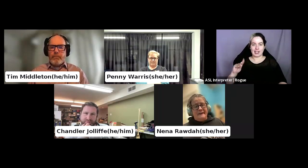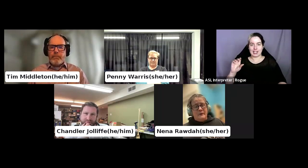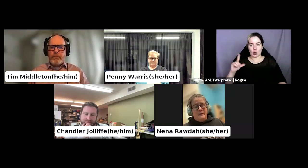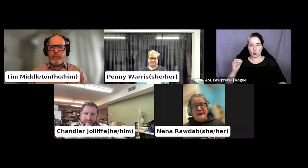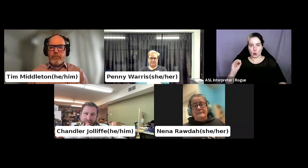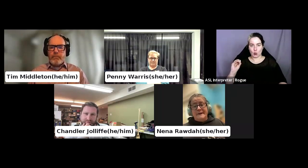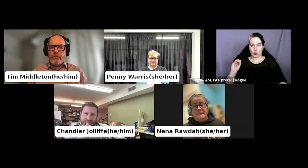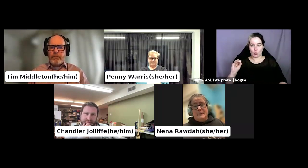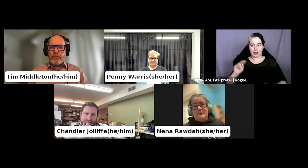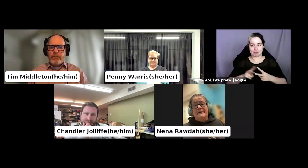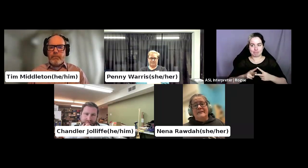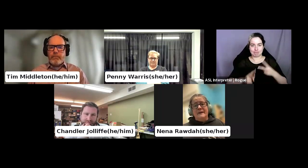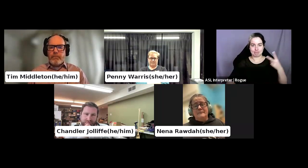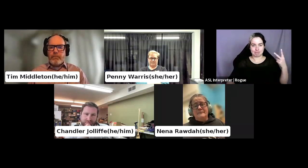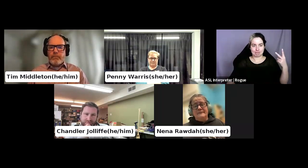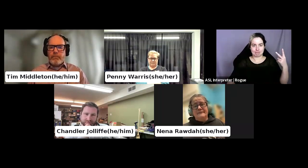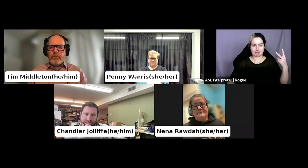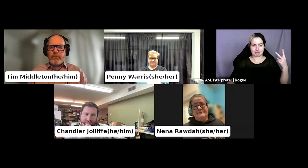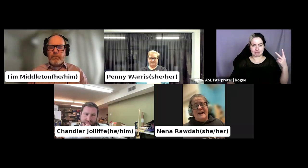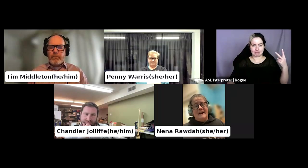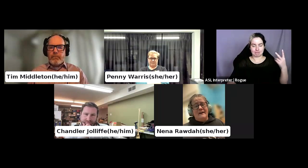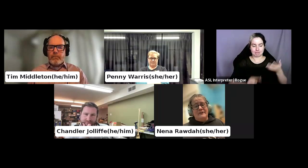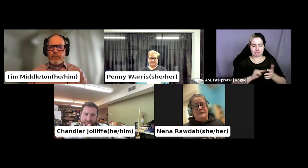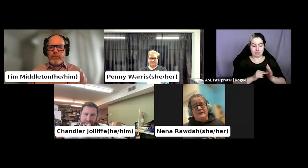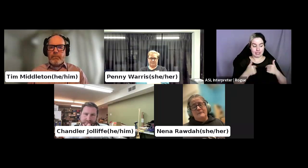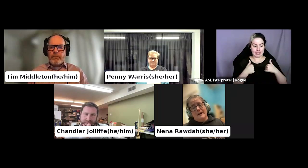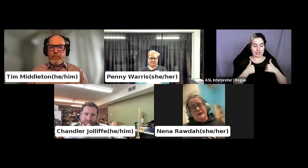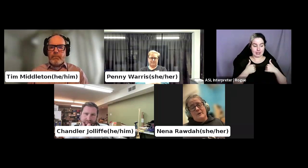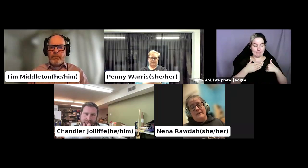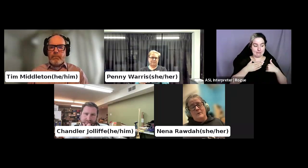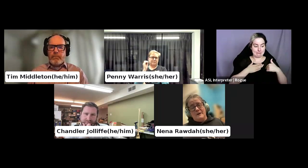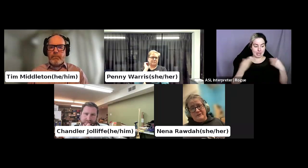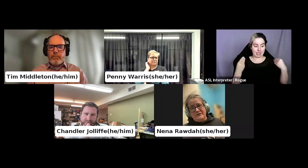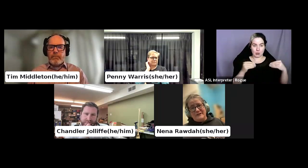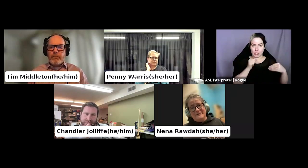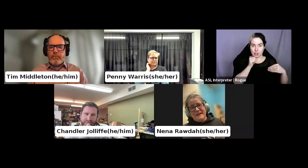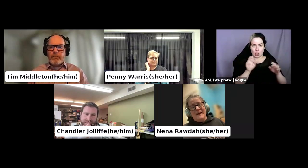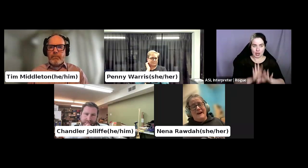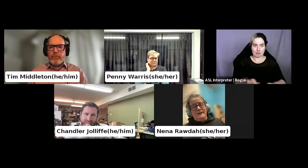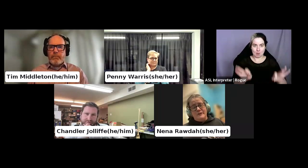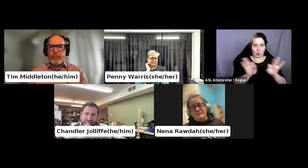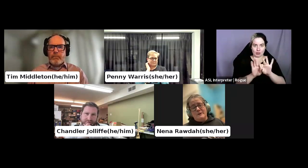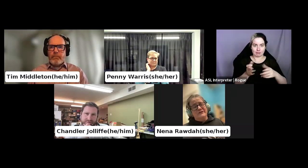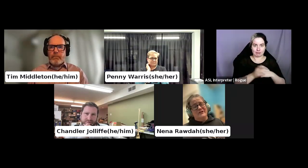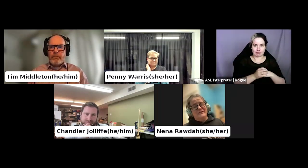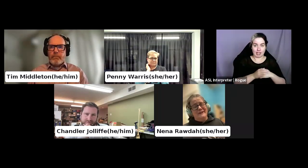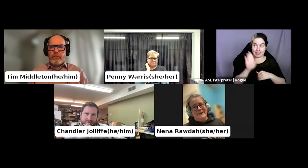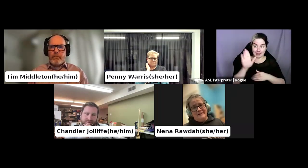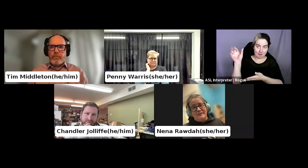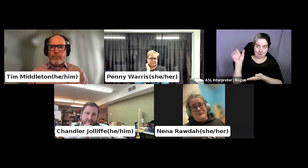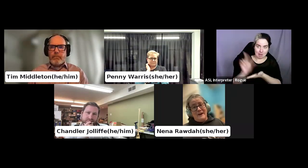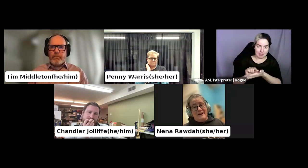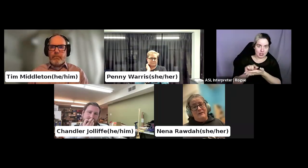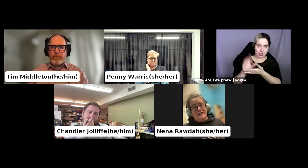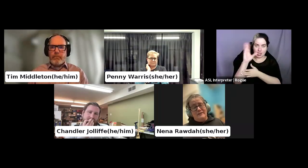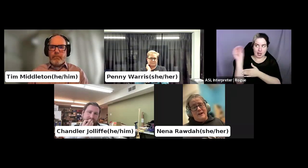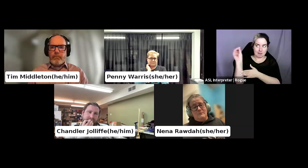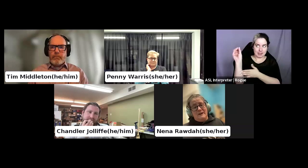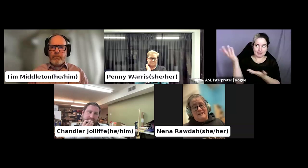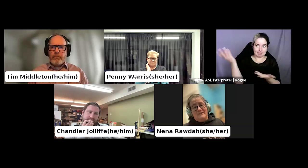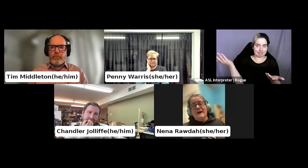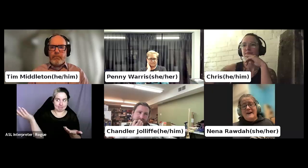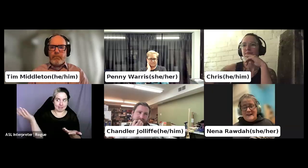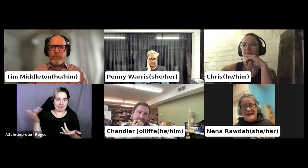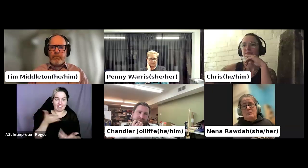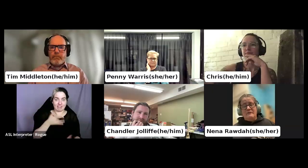Then I know that I'm not important to them. And I also know that I'm not important to their publisher and I know that their publisher is not telling them, Hey, you need to